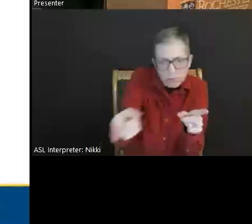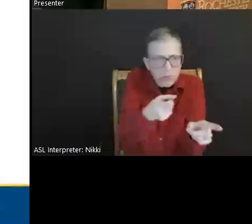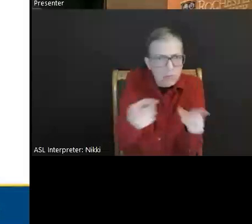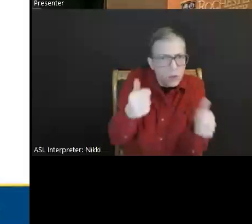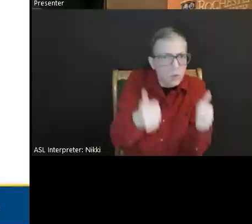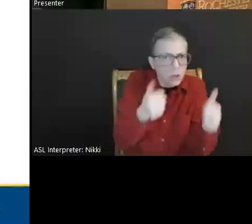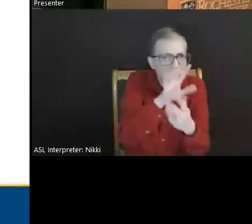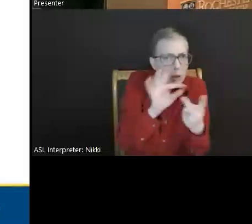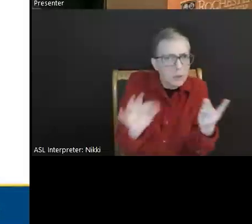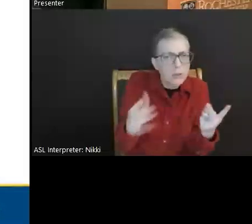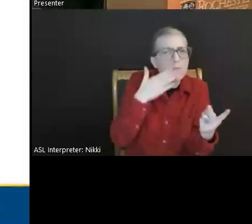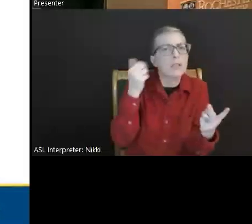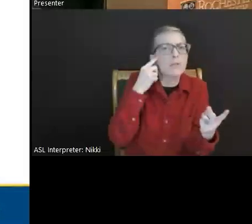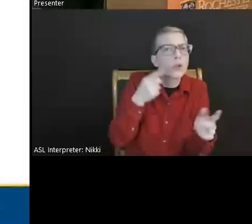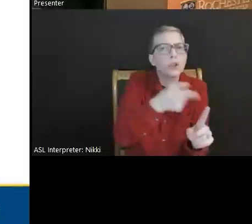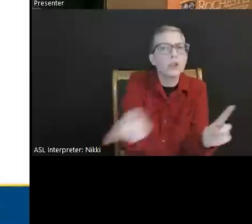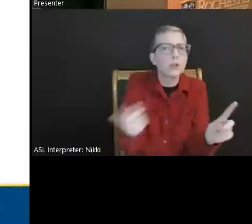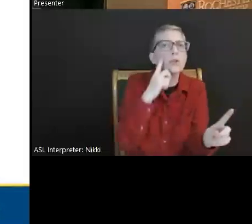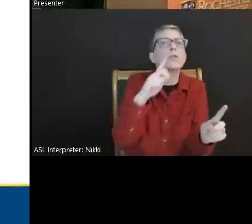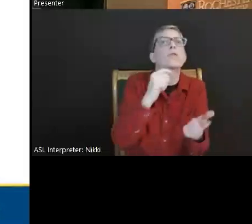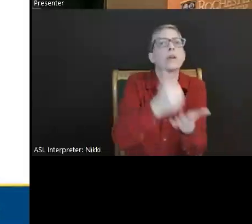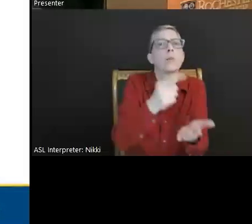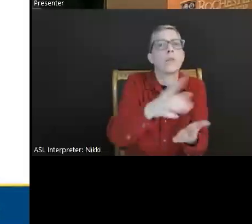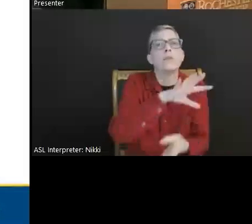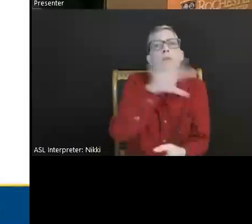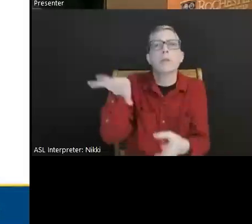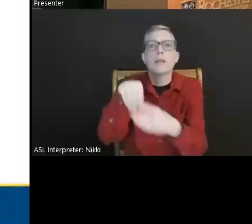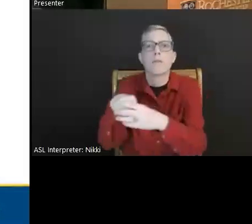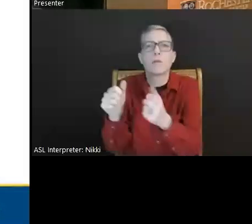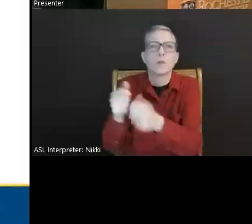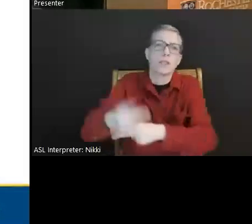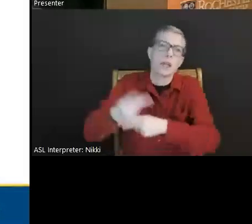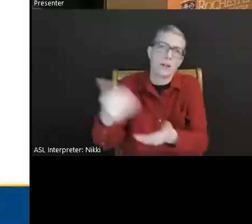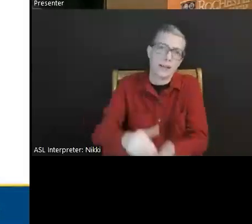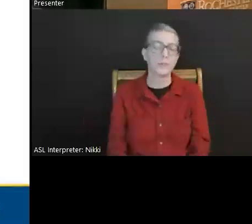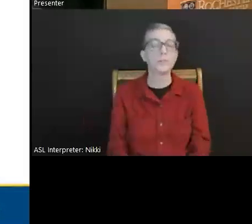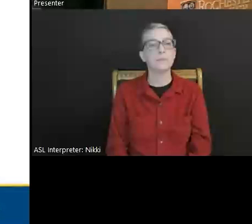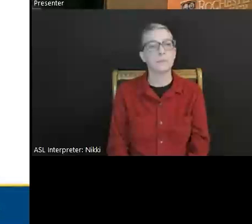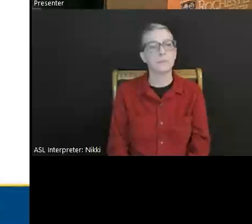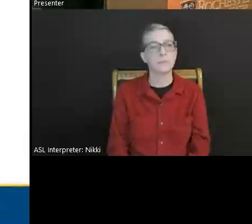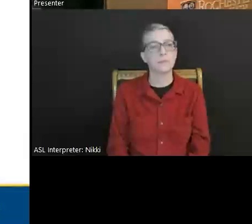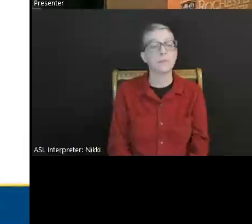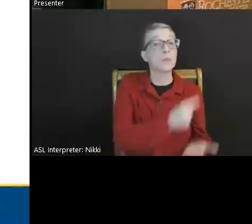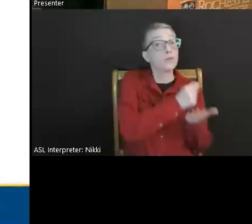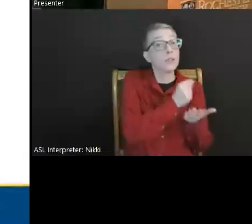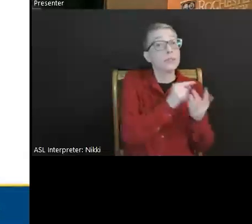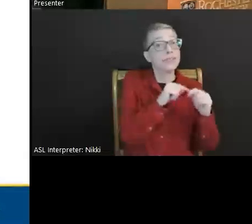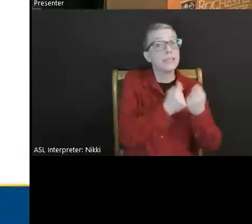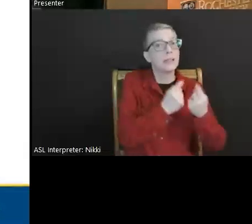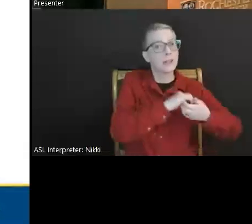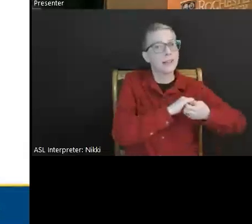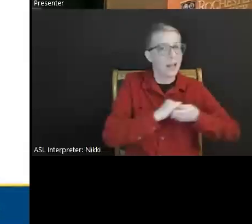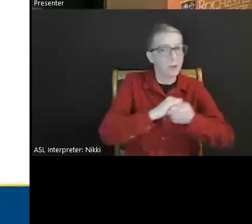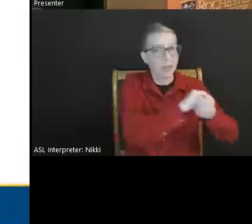ongoing psychiatric care to help re-engage them. The collaboration with treatment teams within my crisis role has also